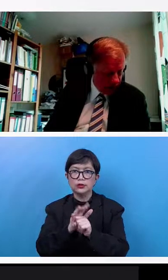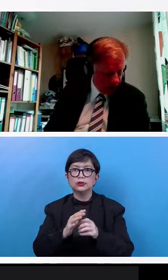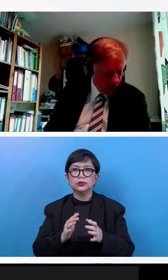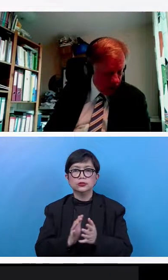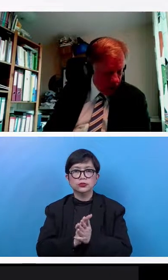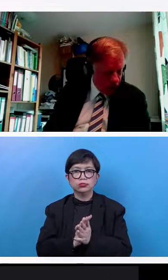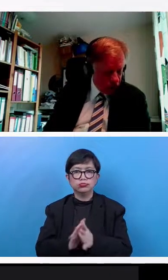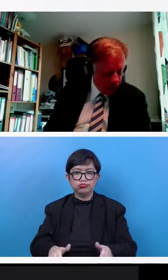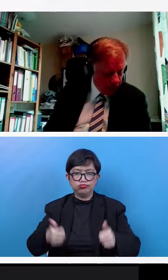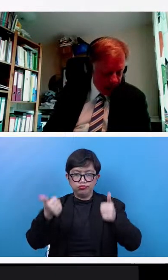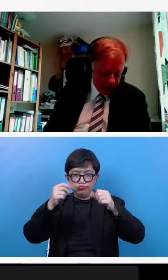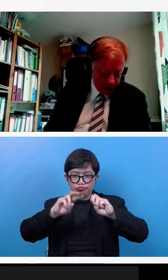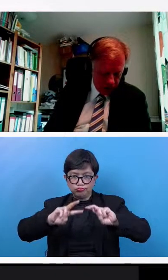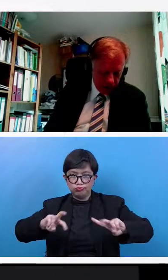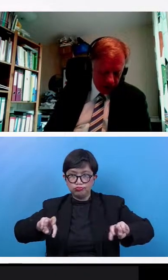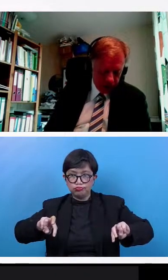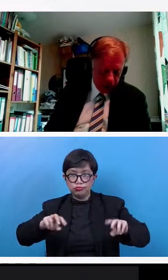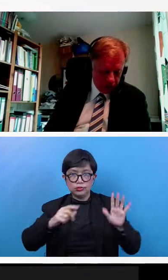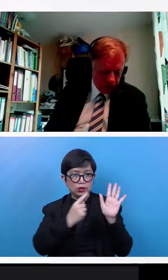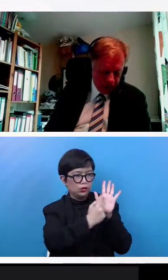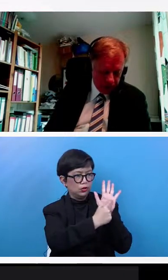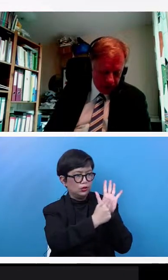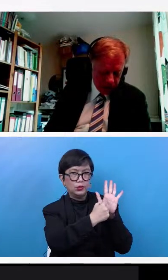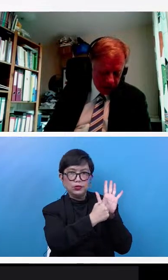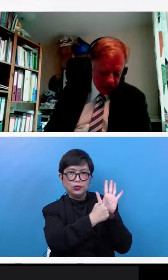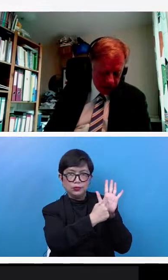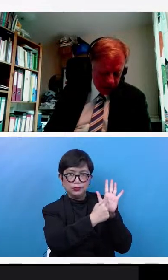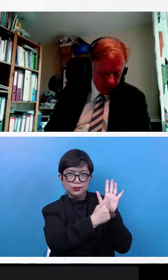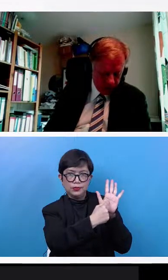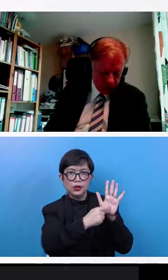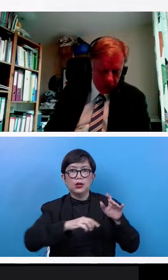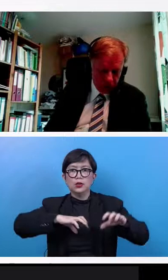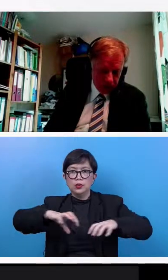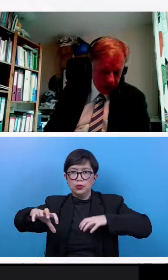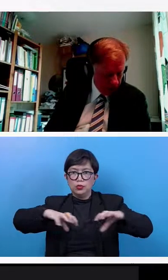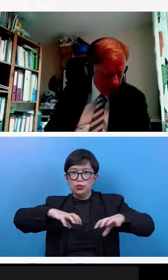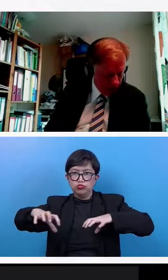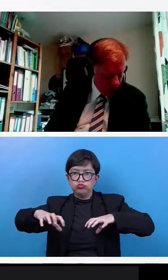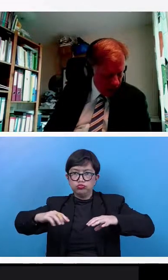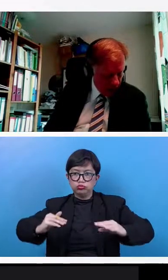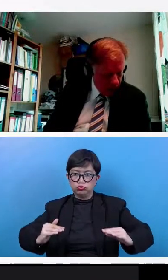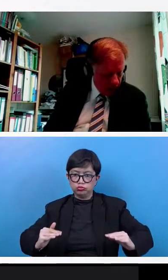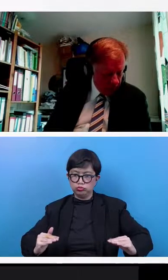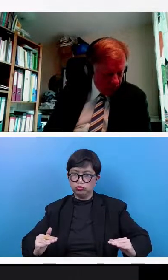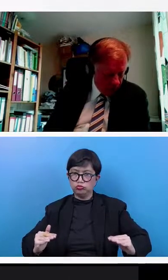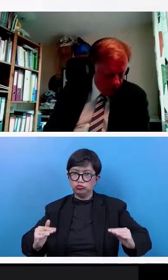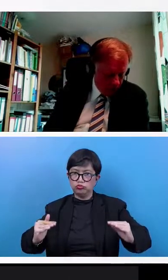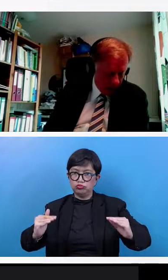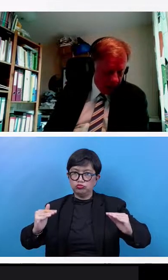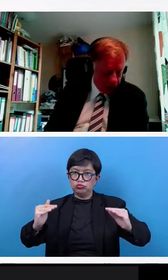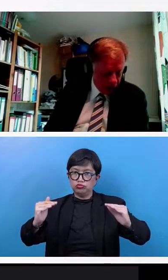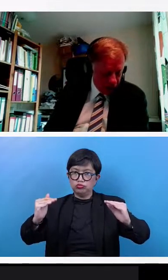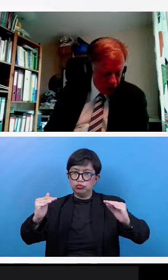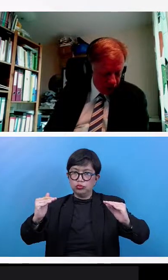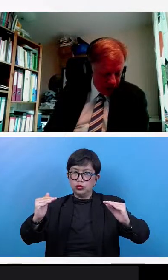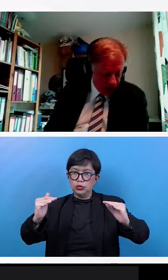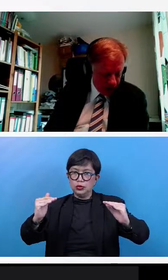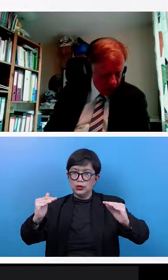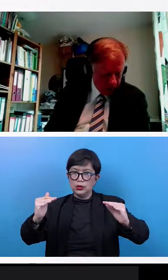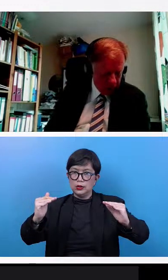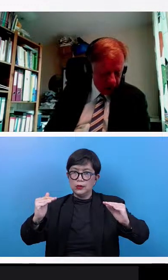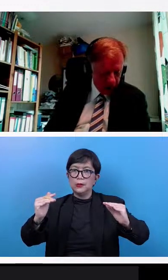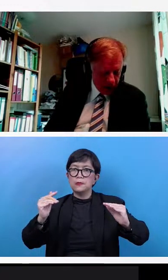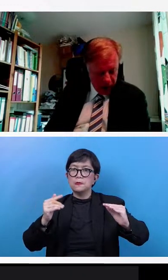the rebalancing that took place under the COVID pandemic between public, social, and